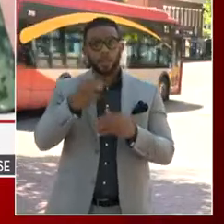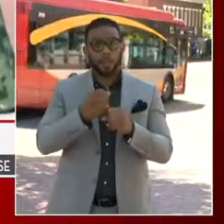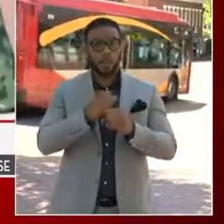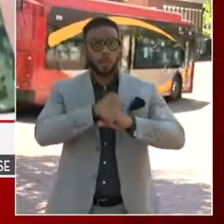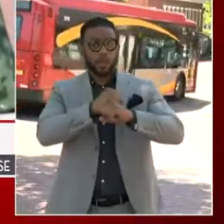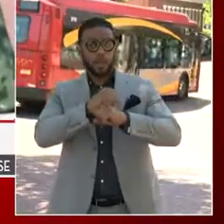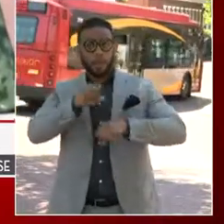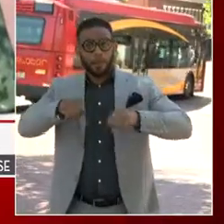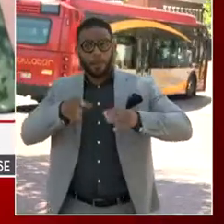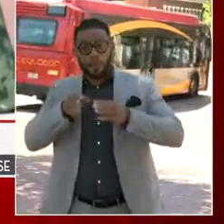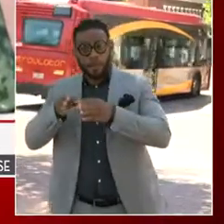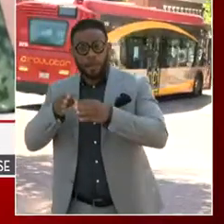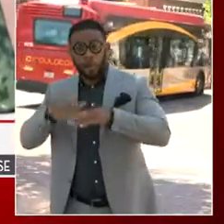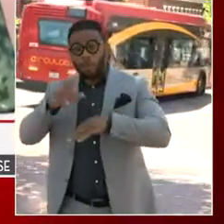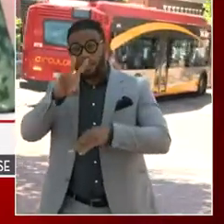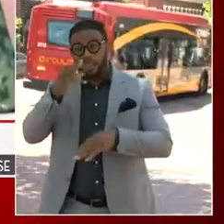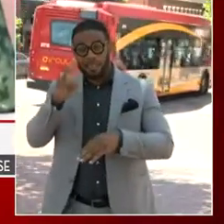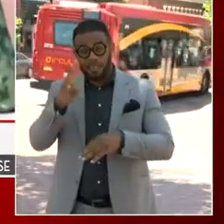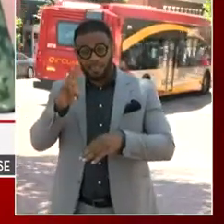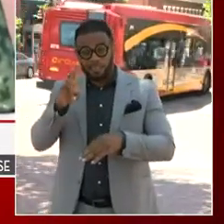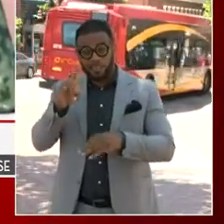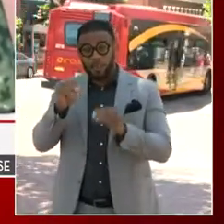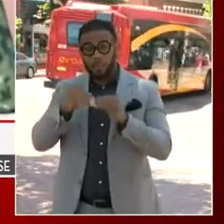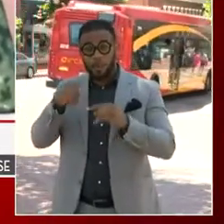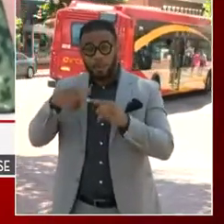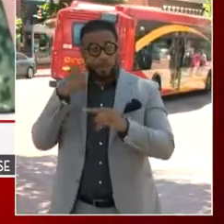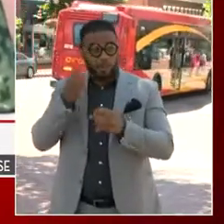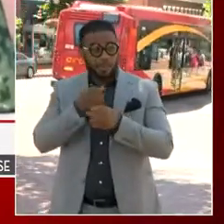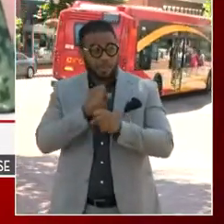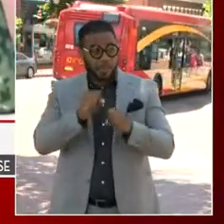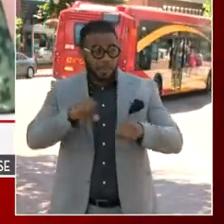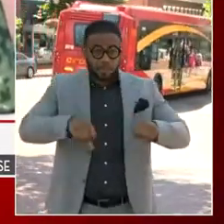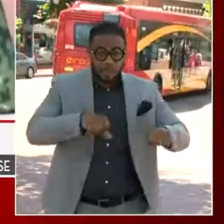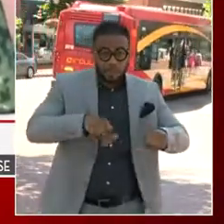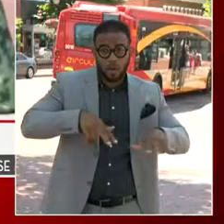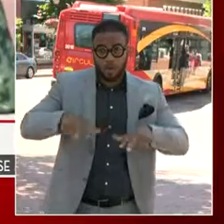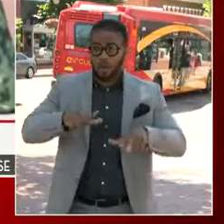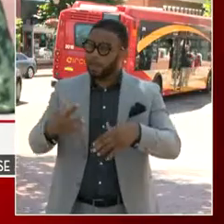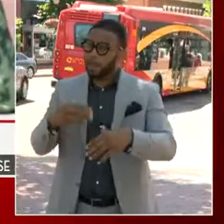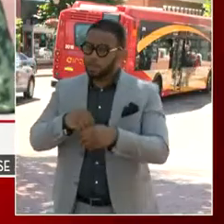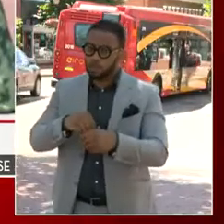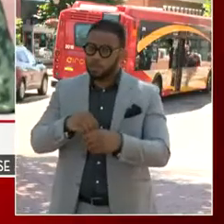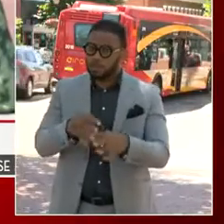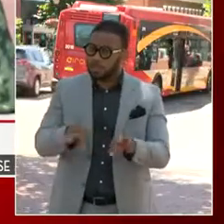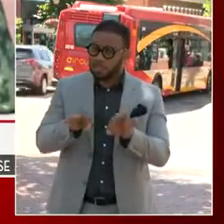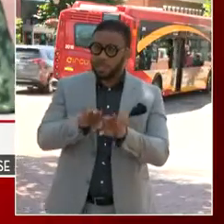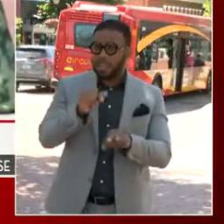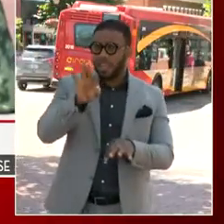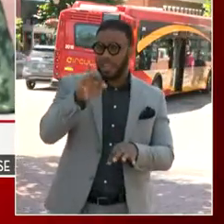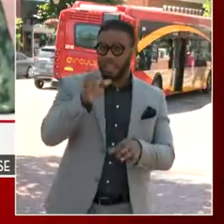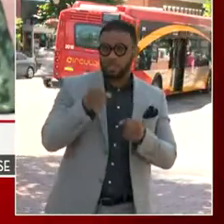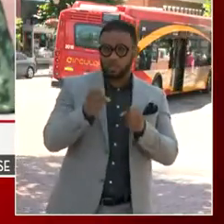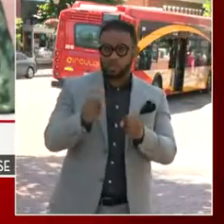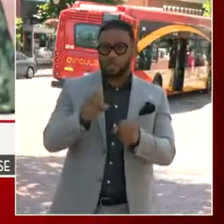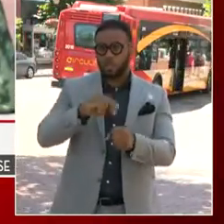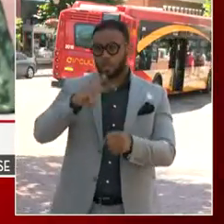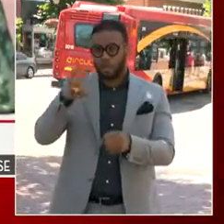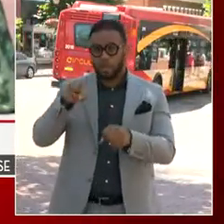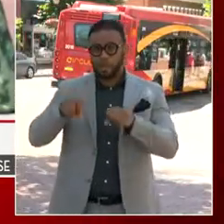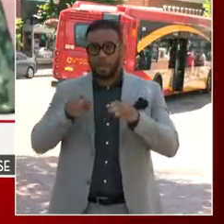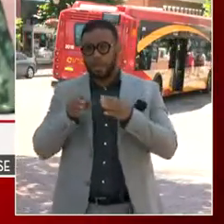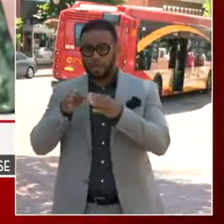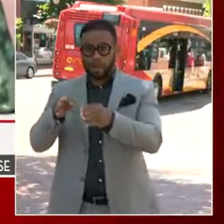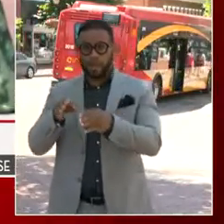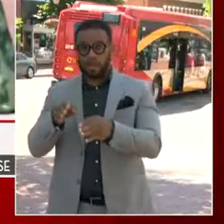bike lanes, over 17 more miles of trails for safe cycling and walking, which includes the critical 9th Street Northwest Bike